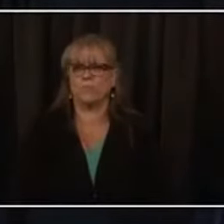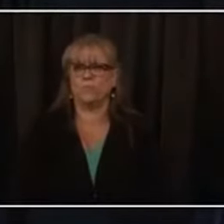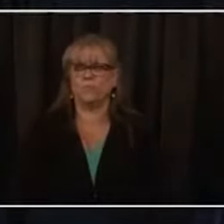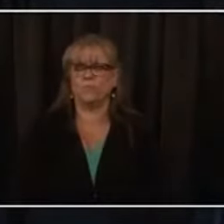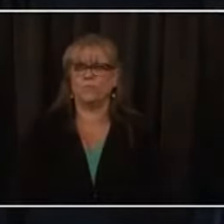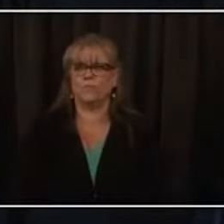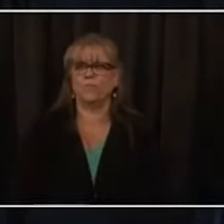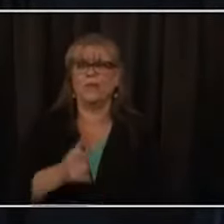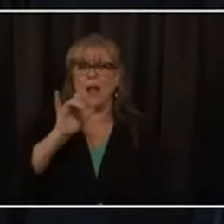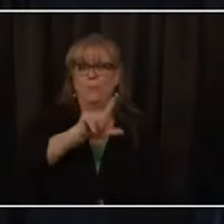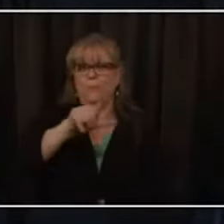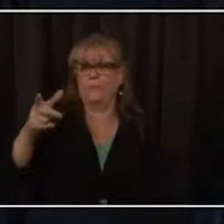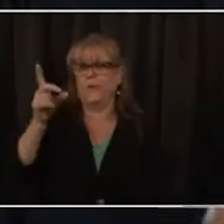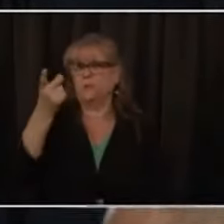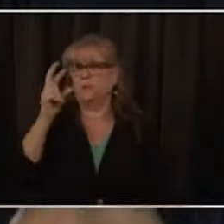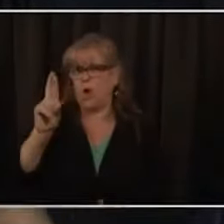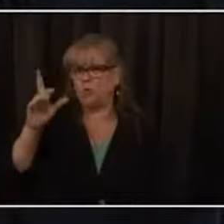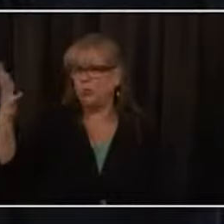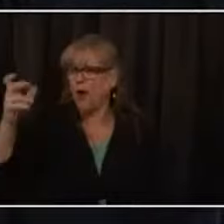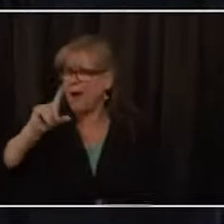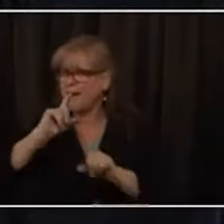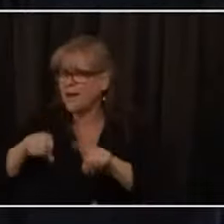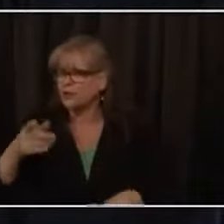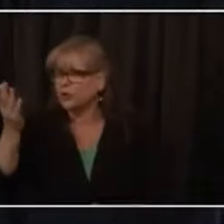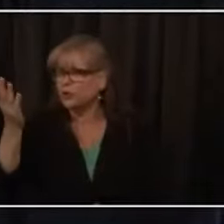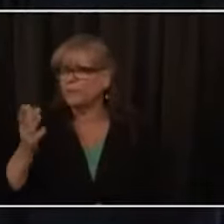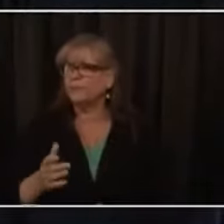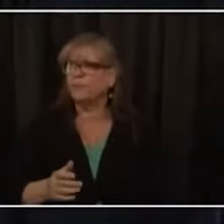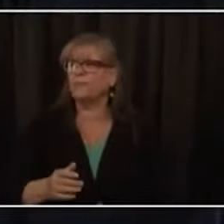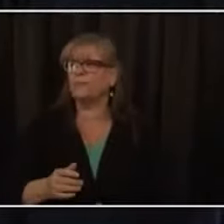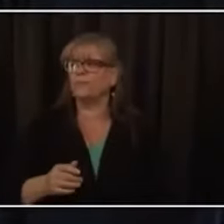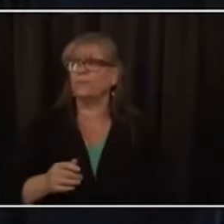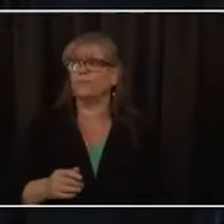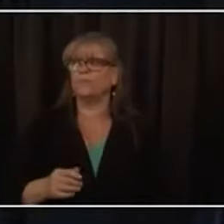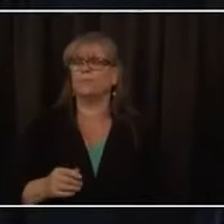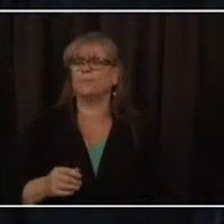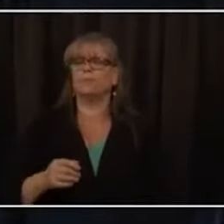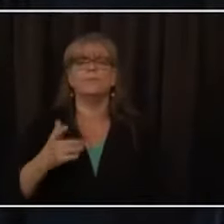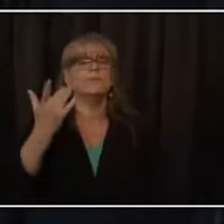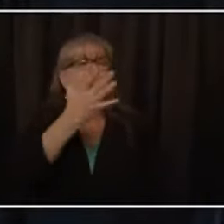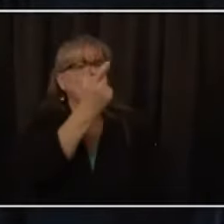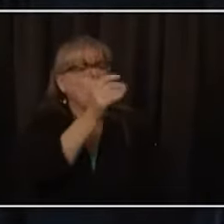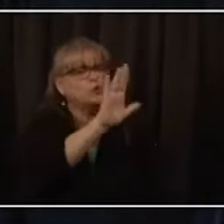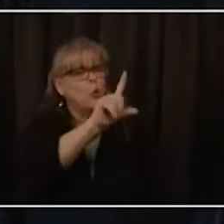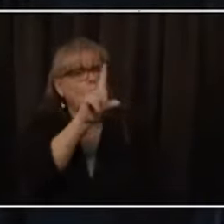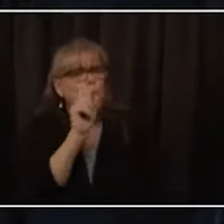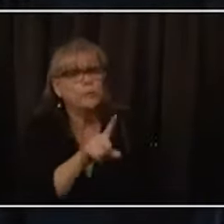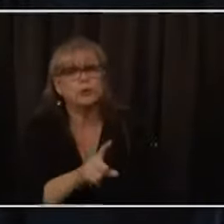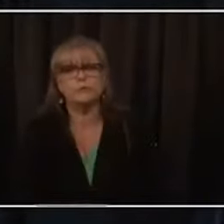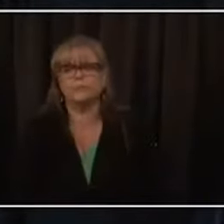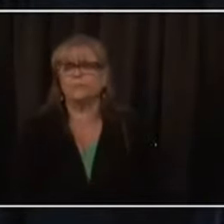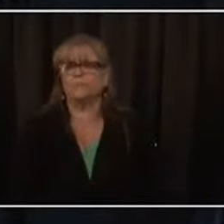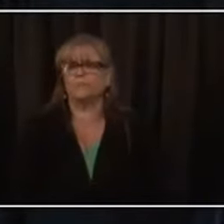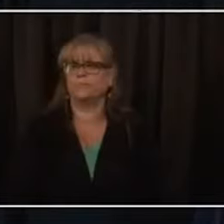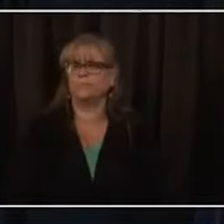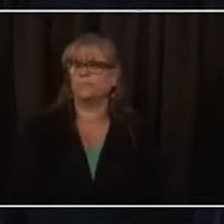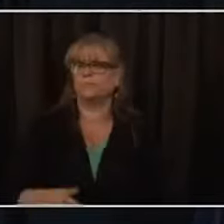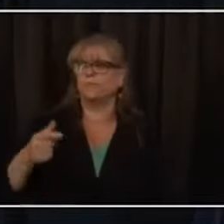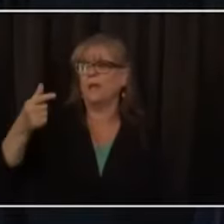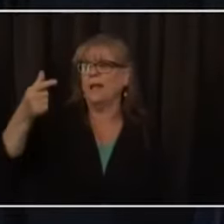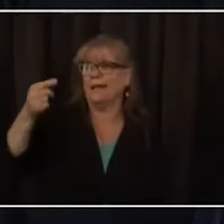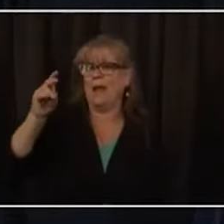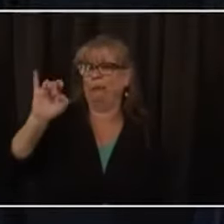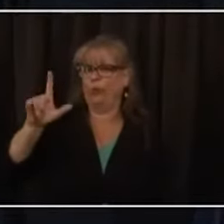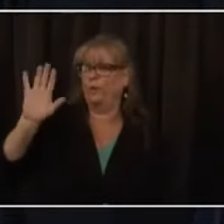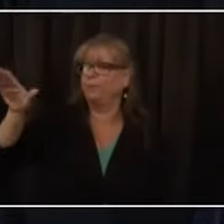And your second question? Gotcha. And the second question for you, Dr. France,